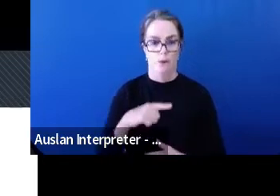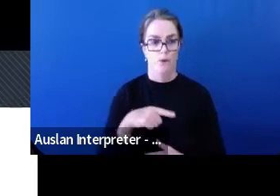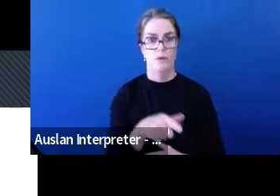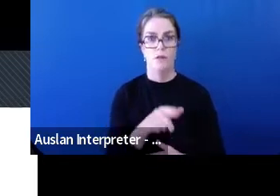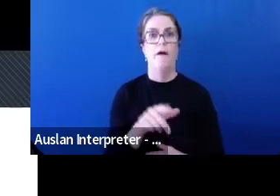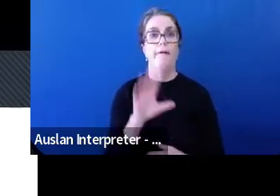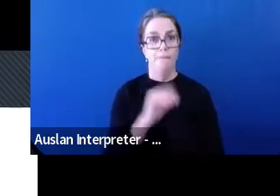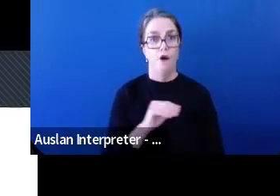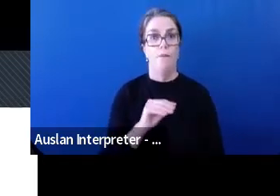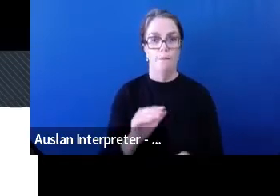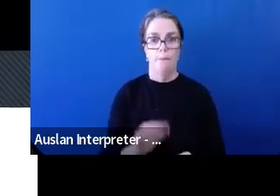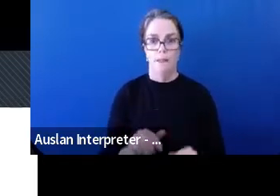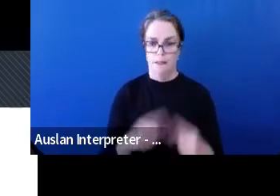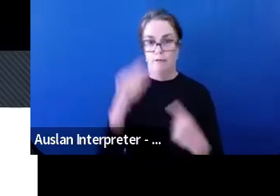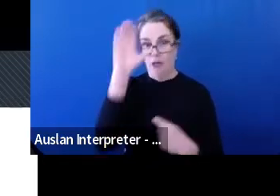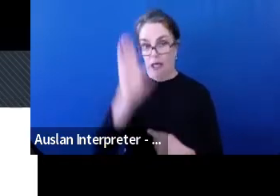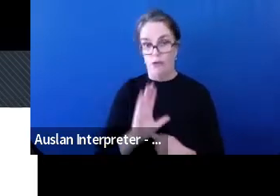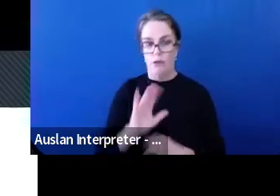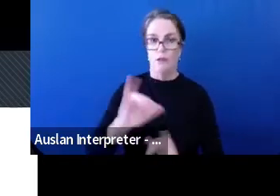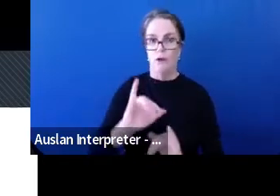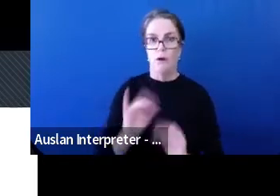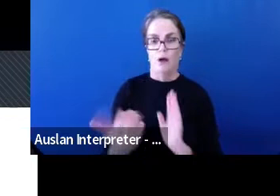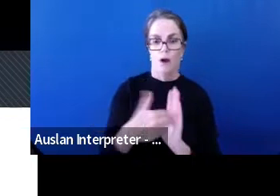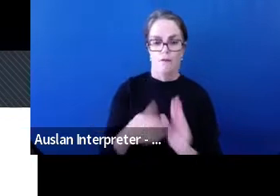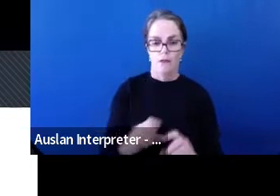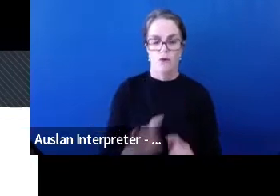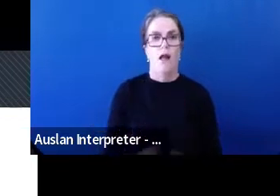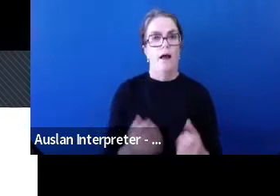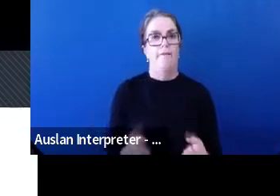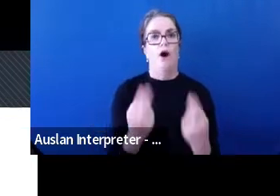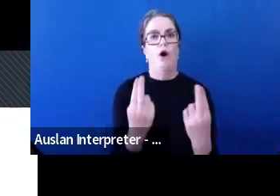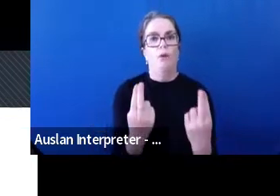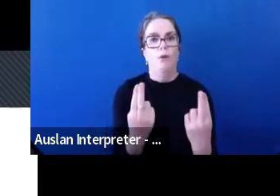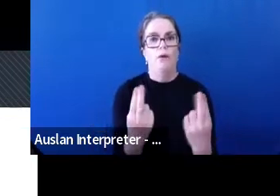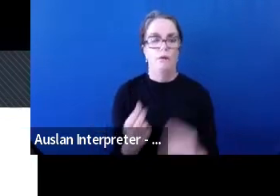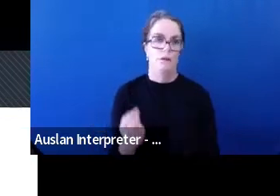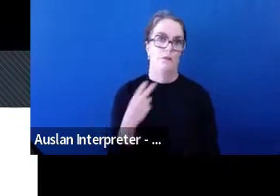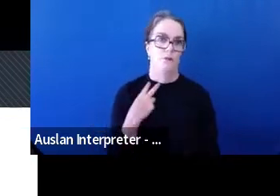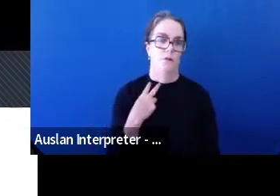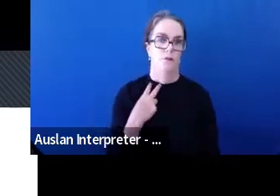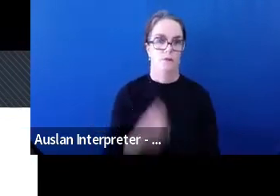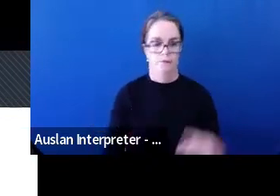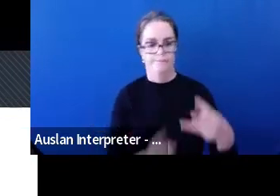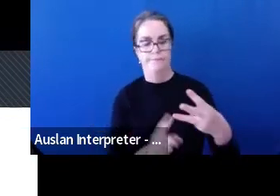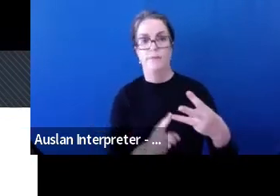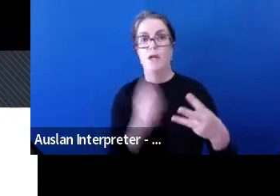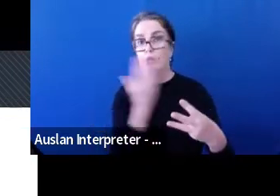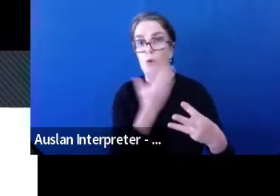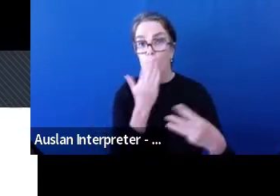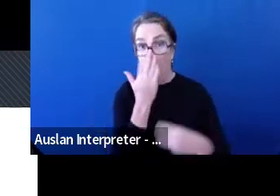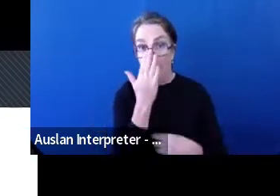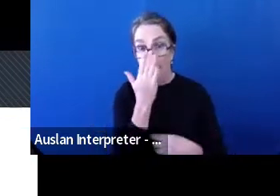their backgrounds. School-aged children and young people, dramatically affected by the closure of